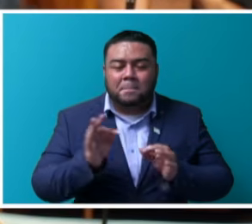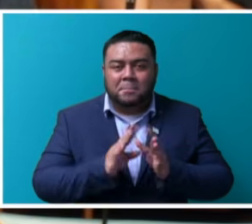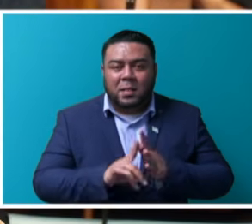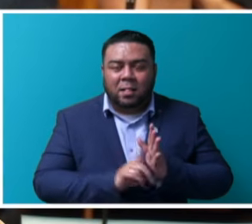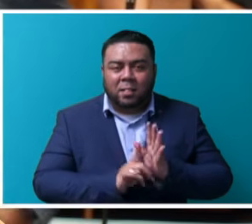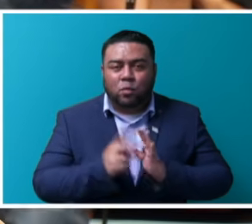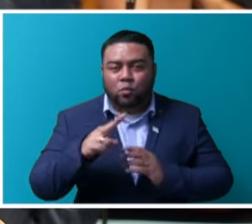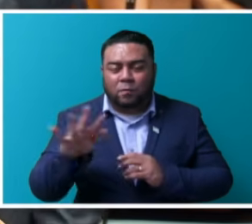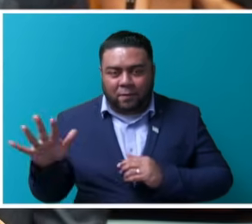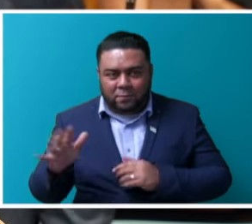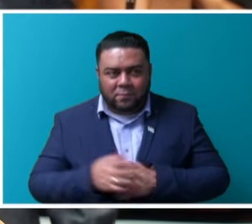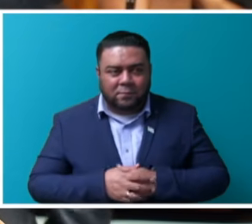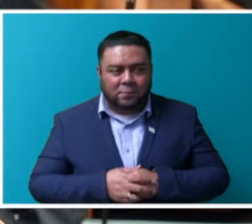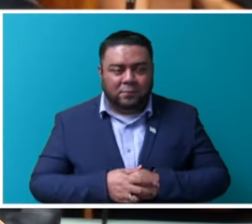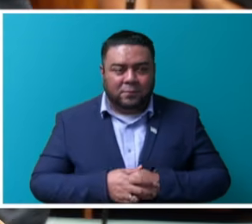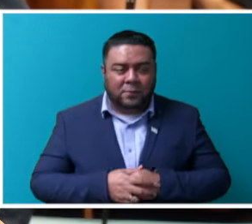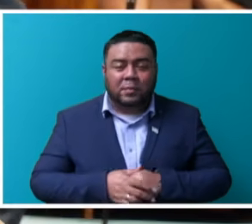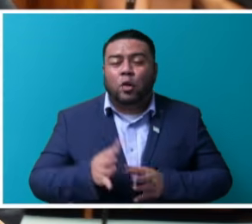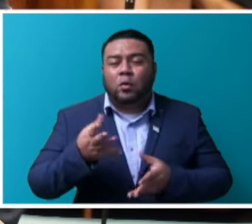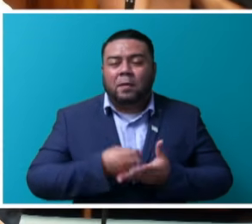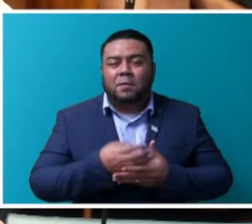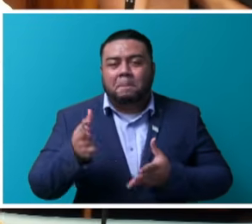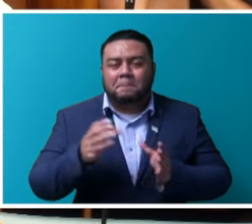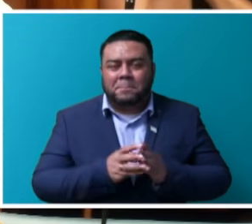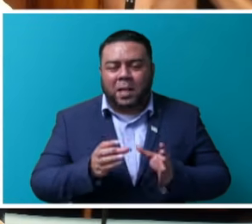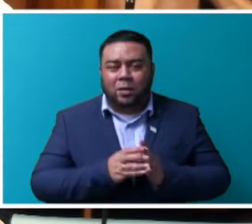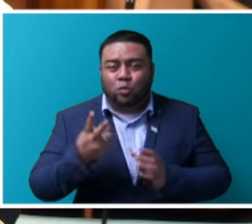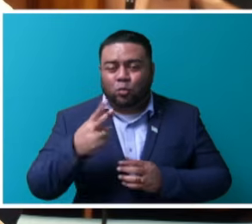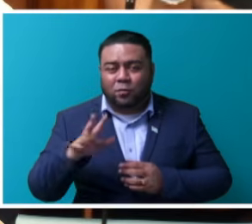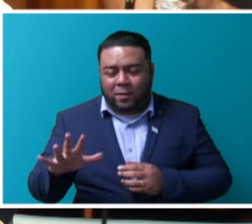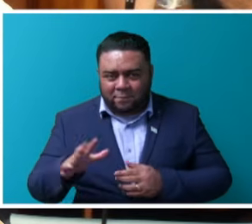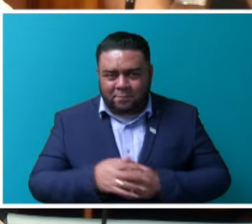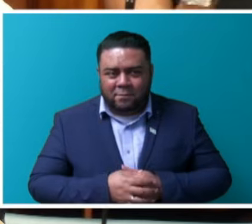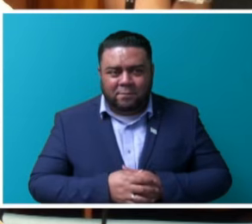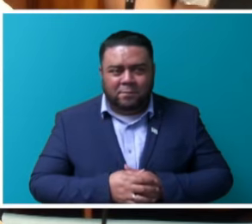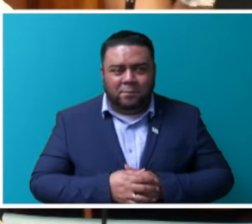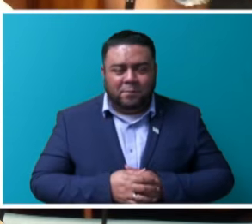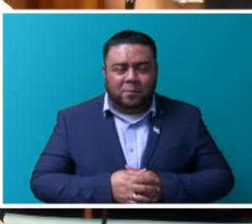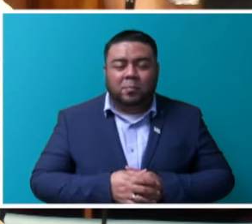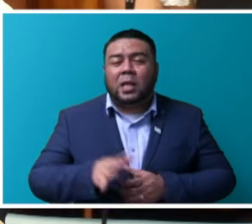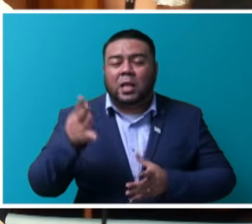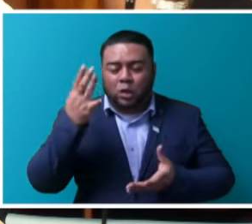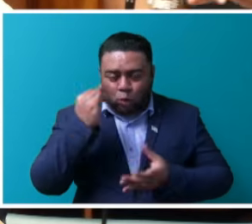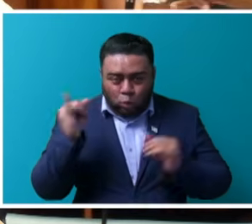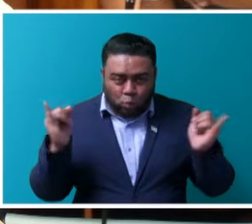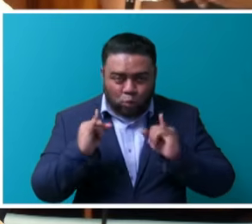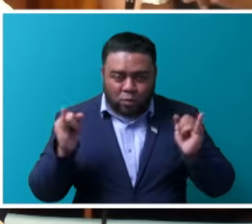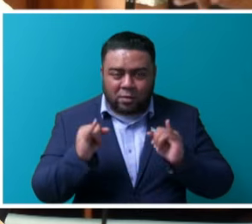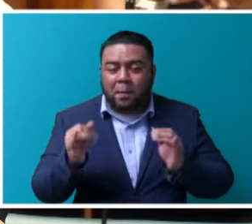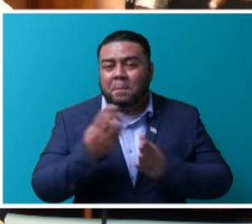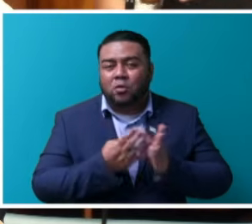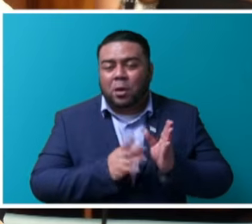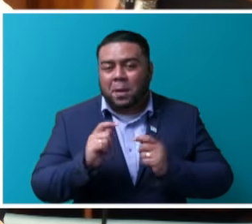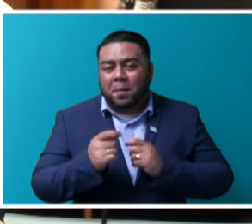2025, Reserve Bank of Fiji Budget Amendment Bill 2025, Insurance Budget Amendment